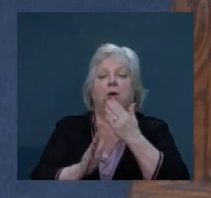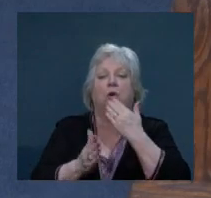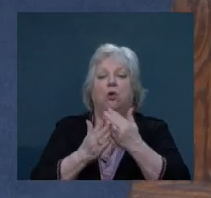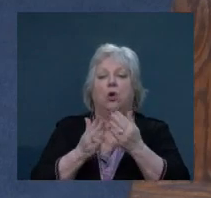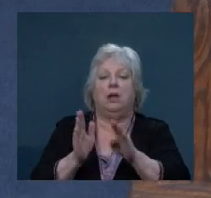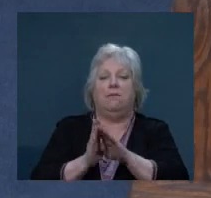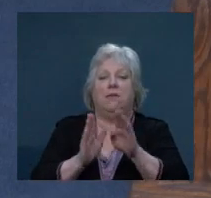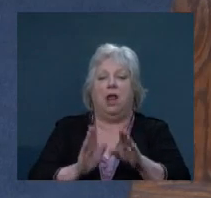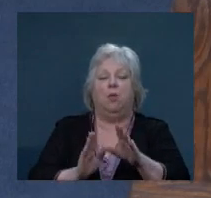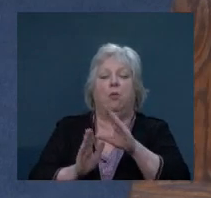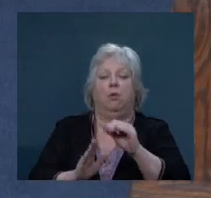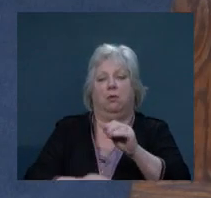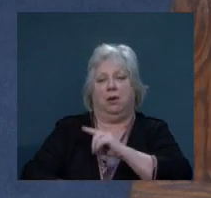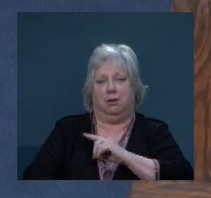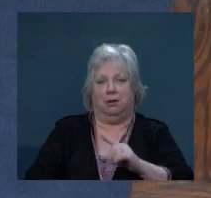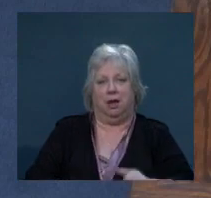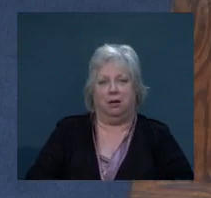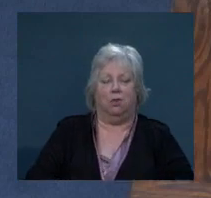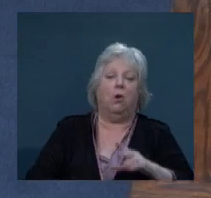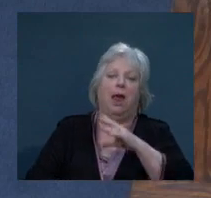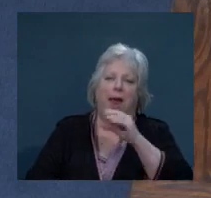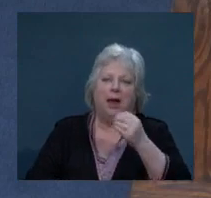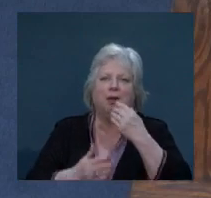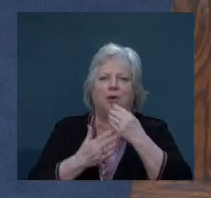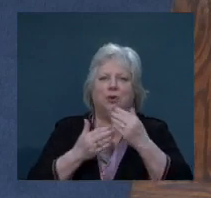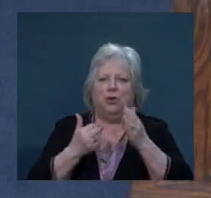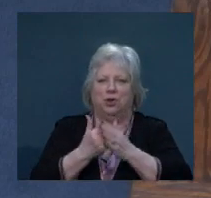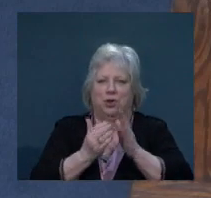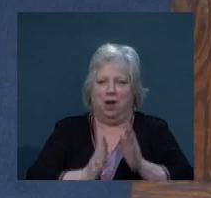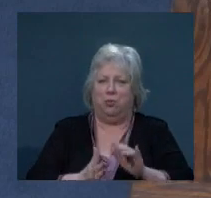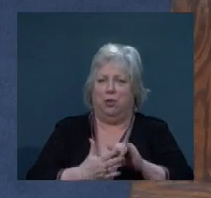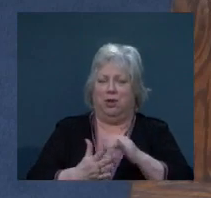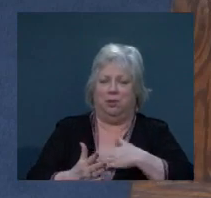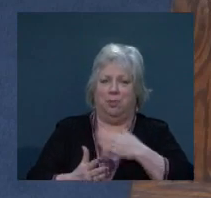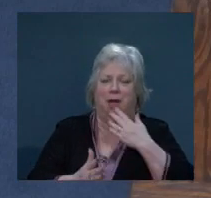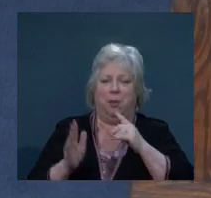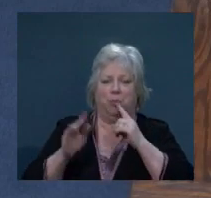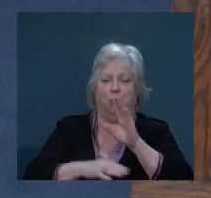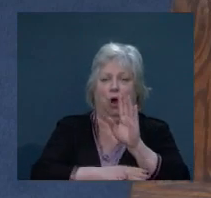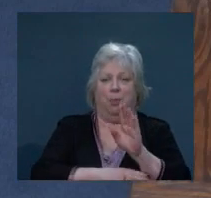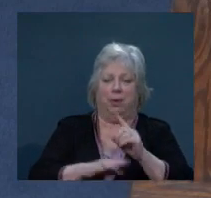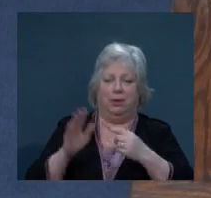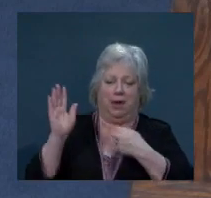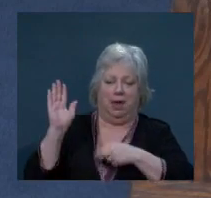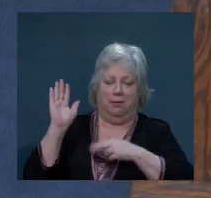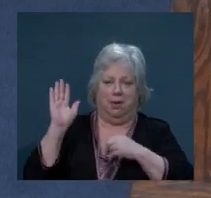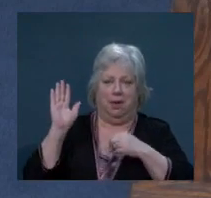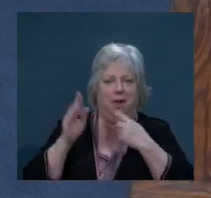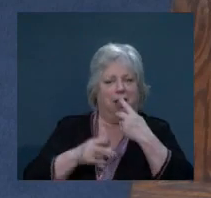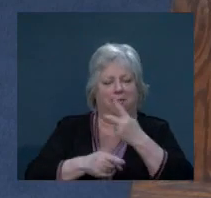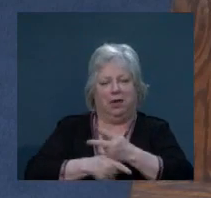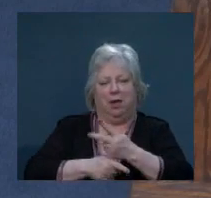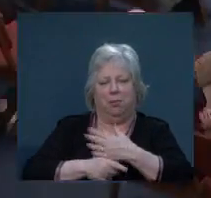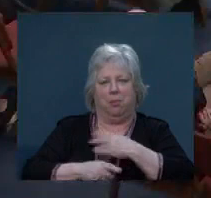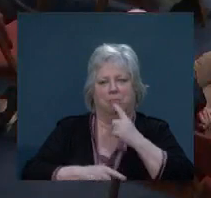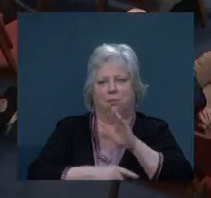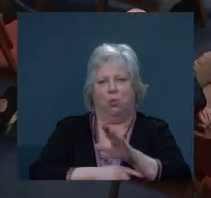developer, and a good neighbor. That's my promise. I've kept my word. I'm always